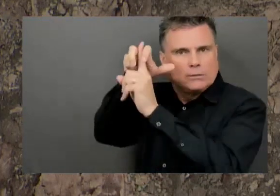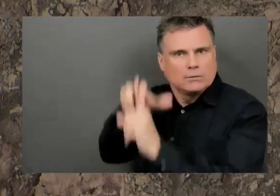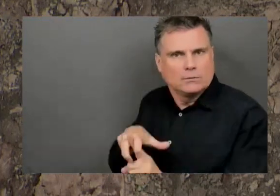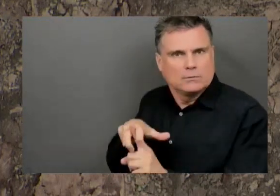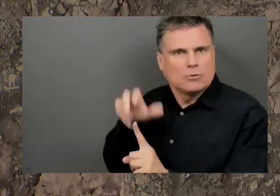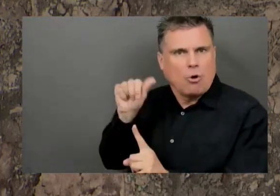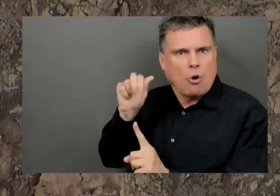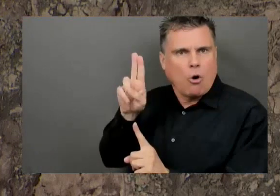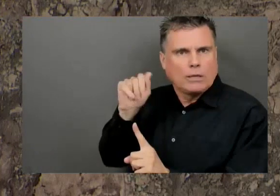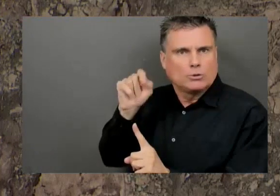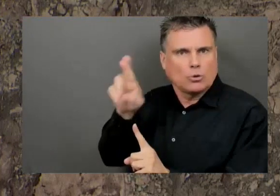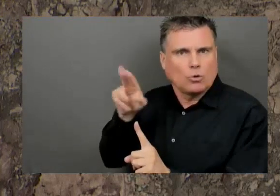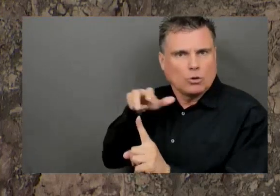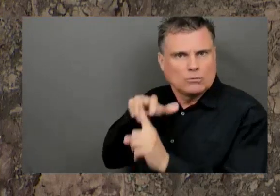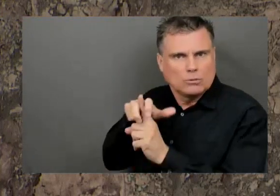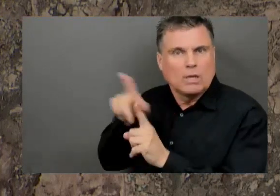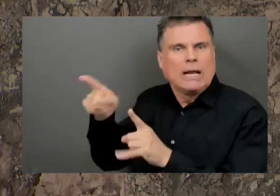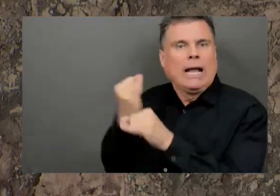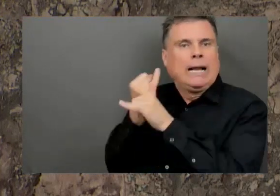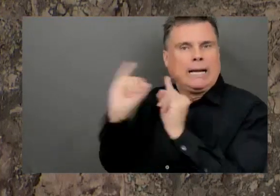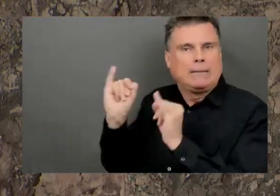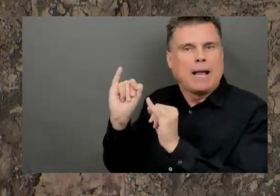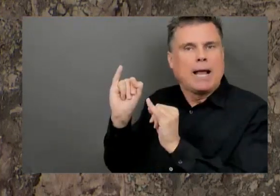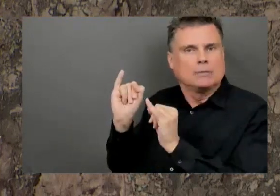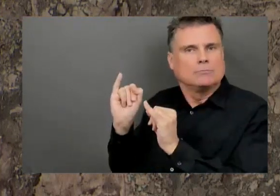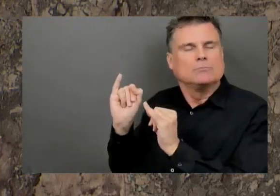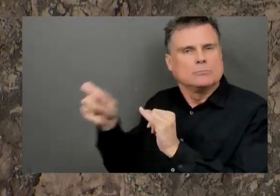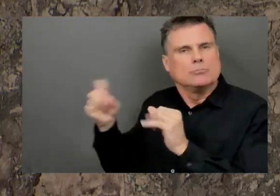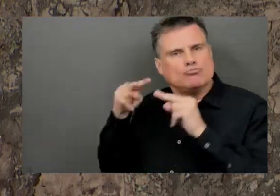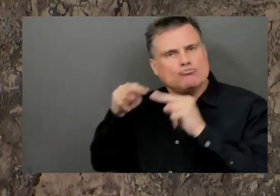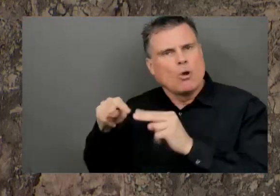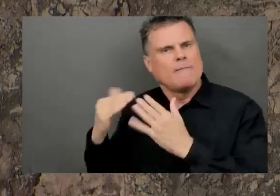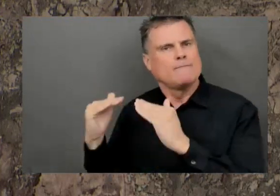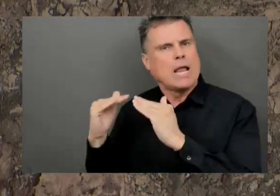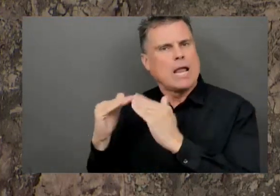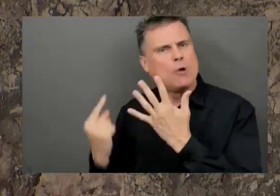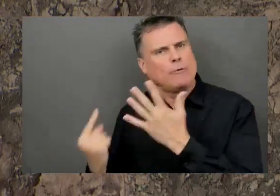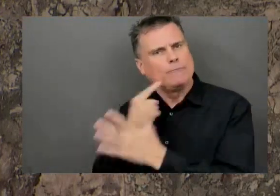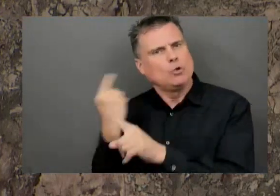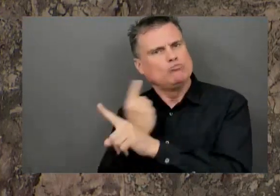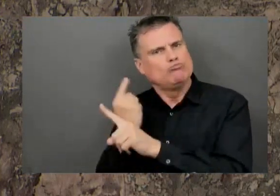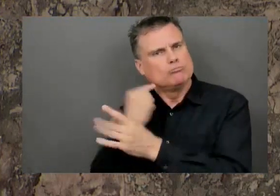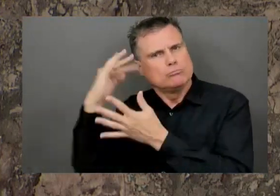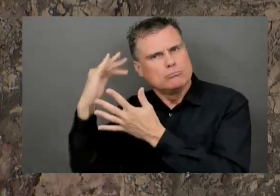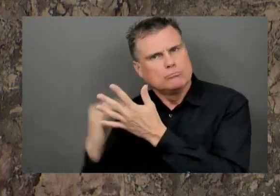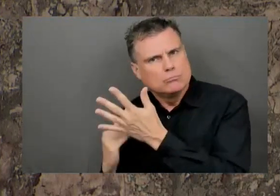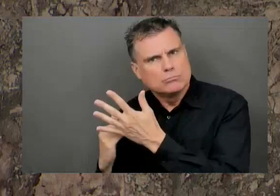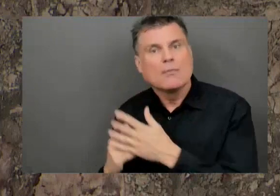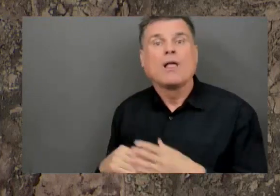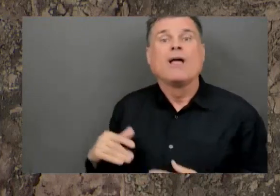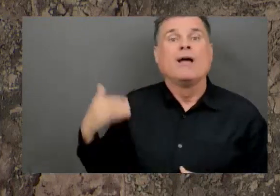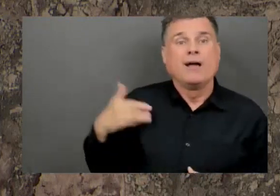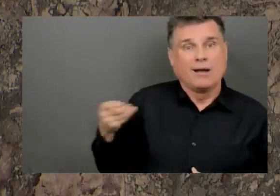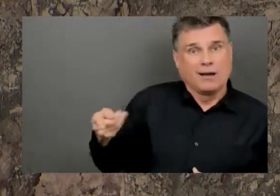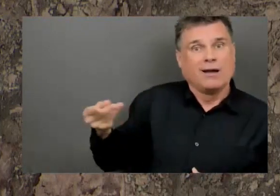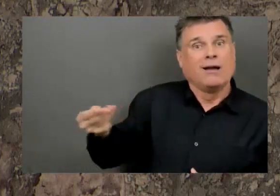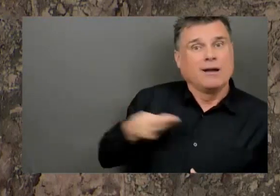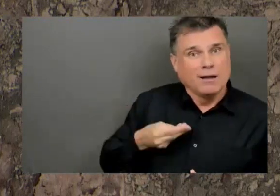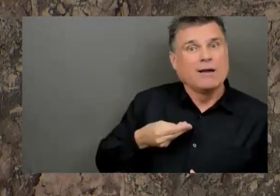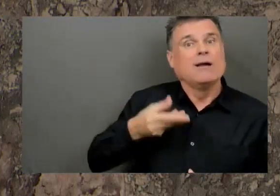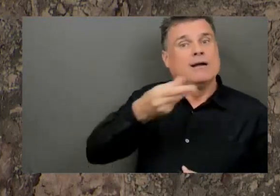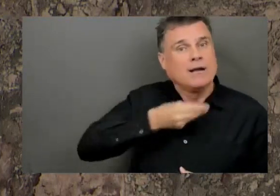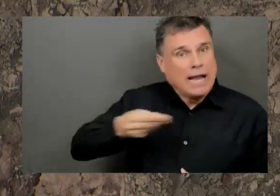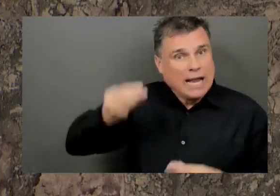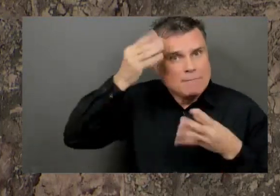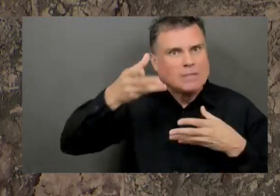place. At every step of the way, when information was brought to us, we made the best decisions with the information that we had. Information that was